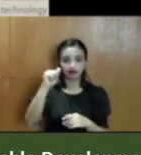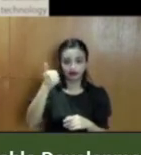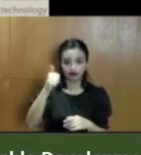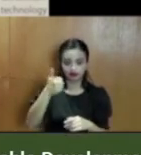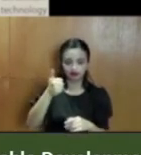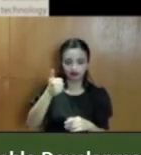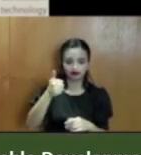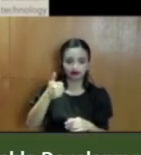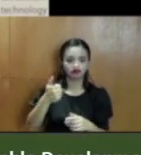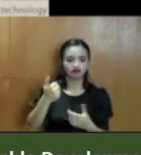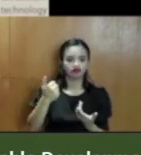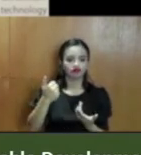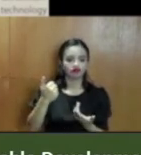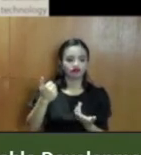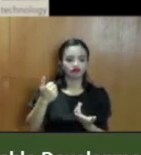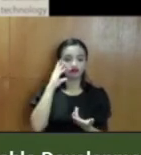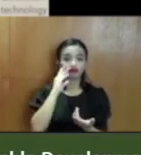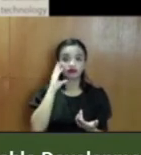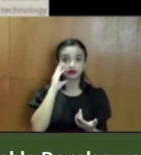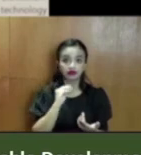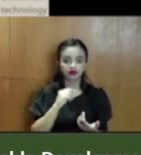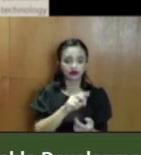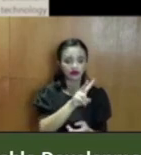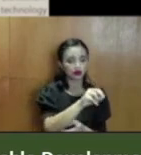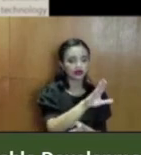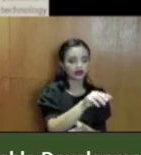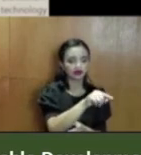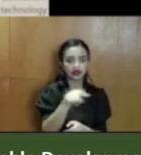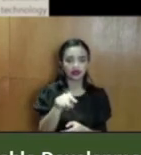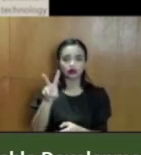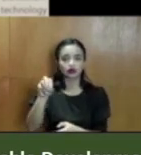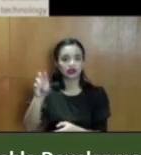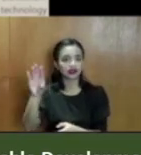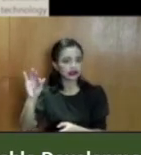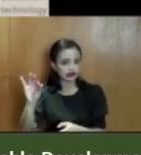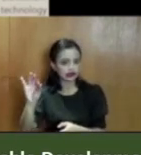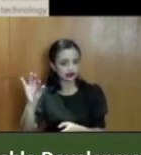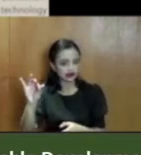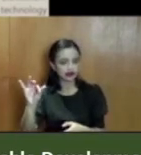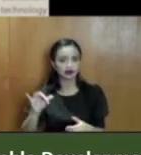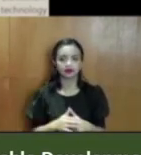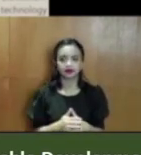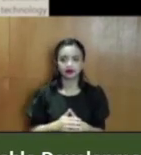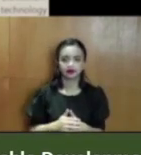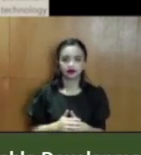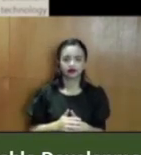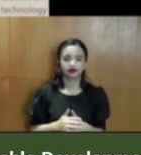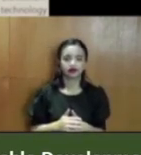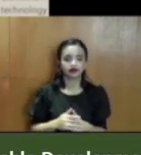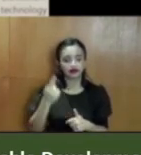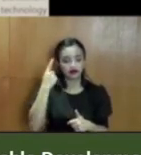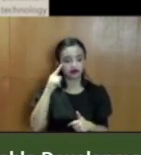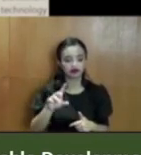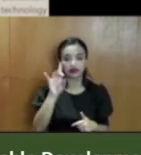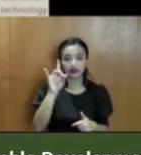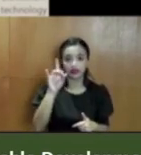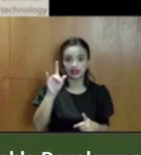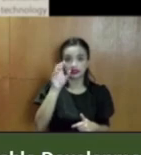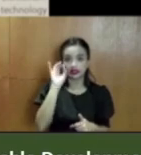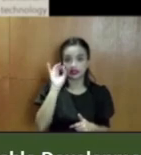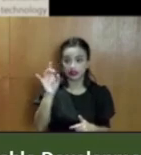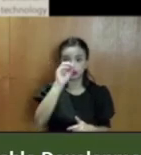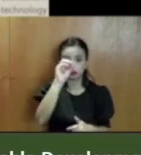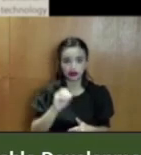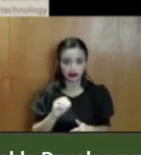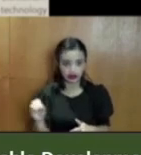accounted between 2015 and 2019 for 18% of scientific output,